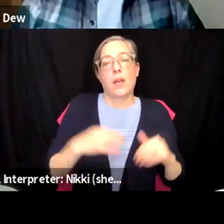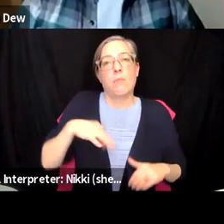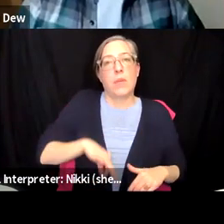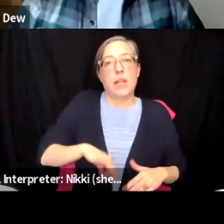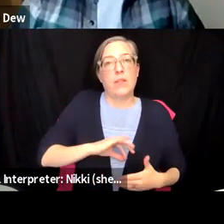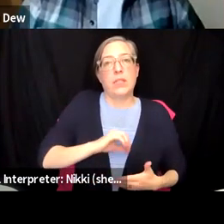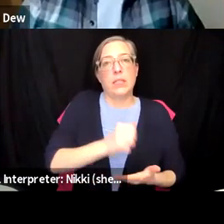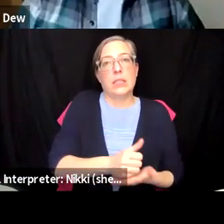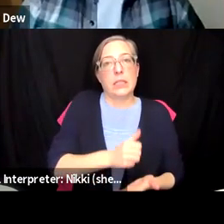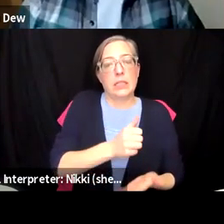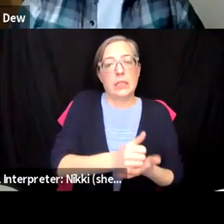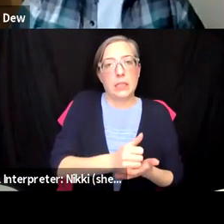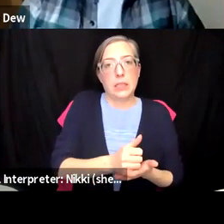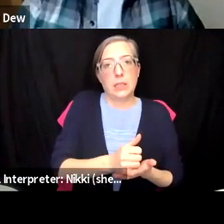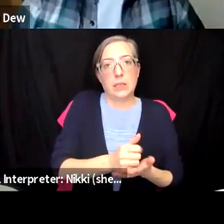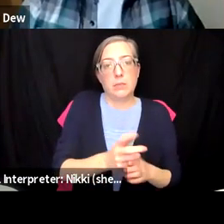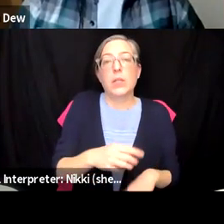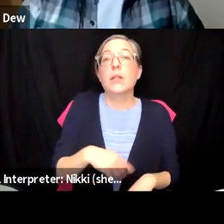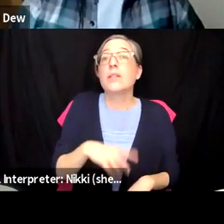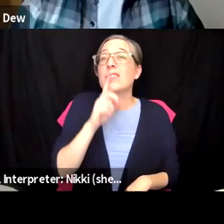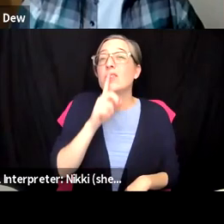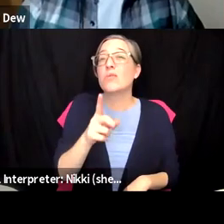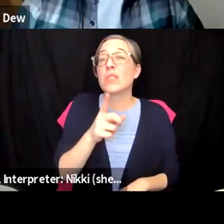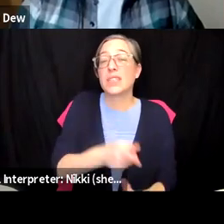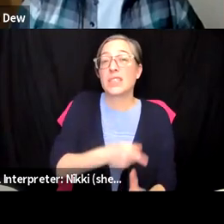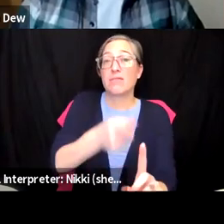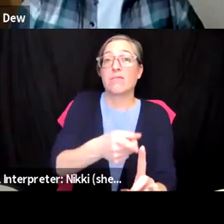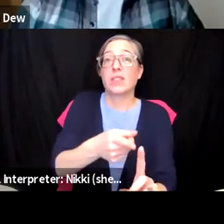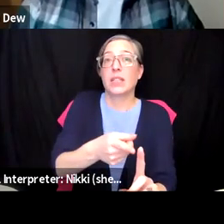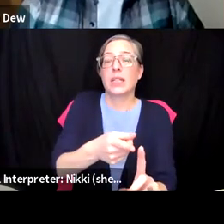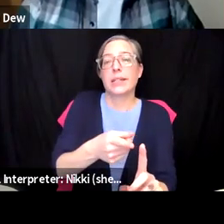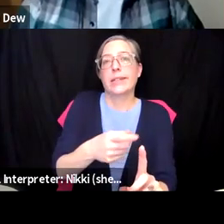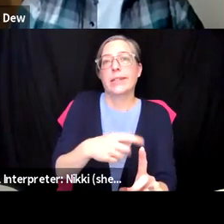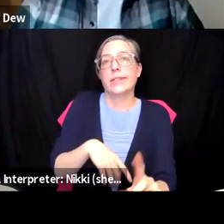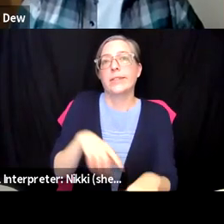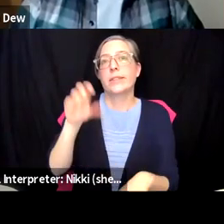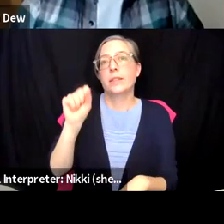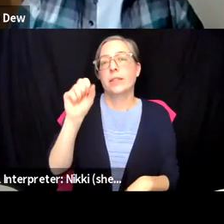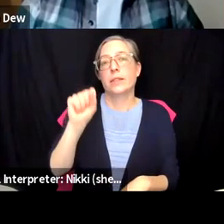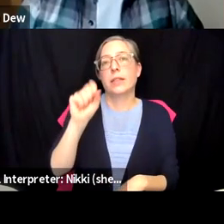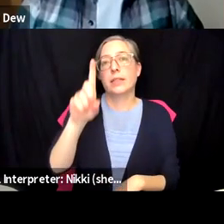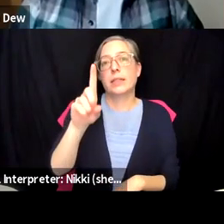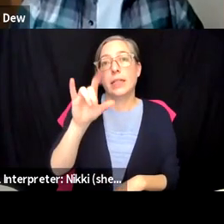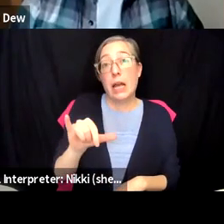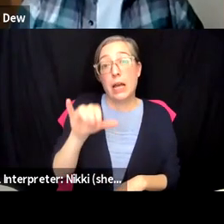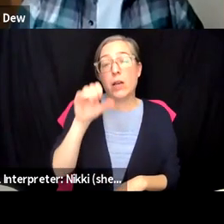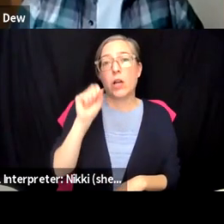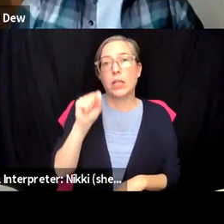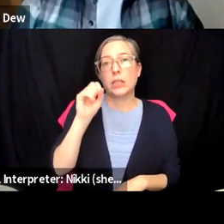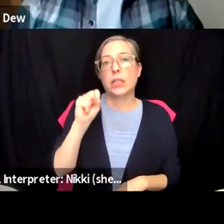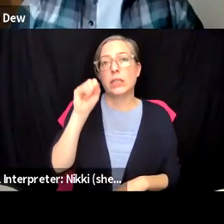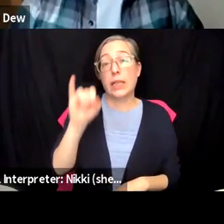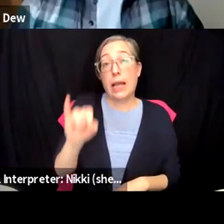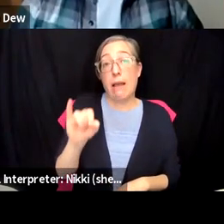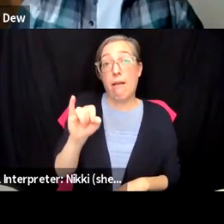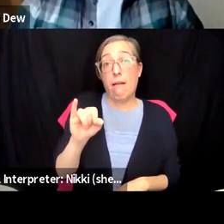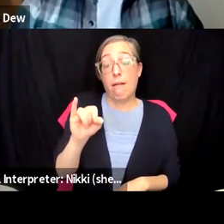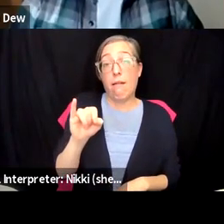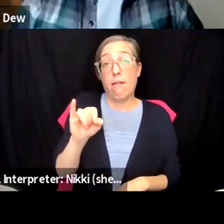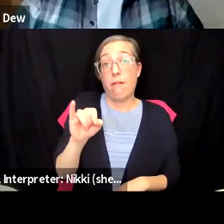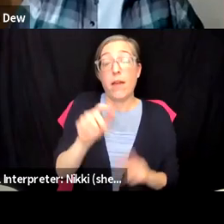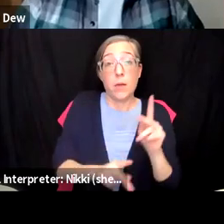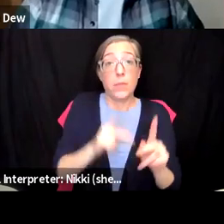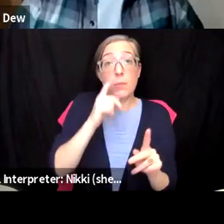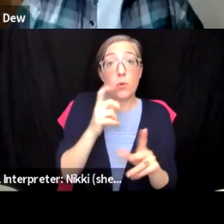helping individuals who receive Social Security, disability, or SSI benefits want to work and sort of navigate